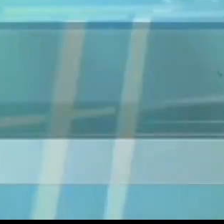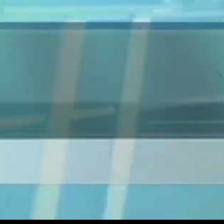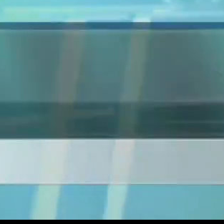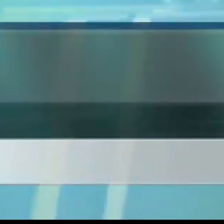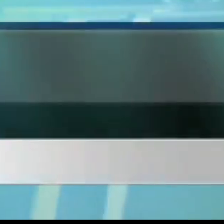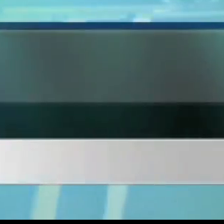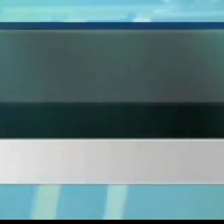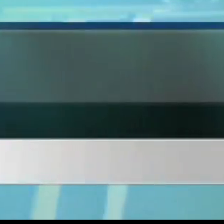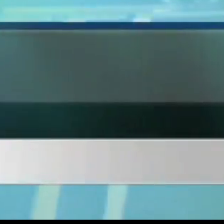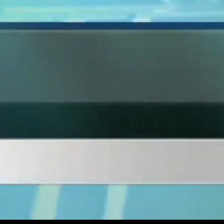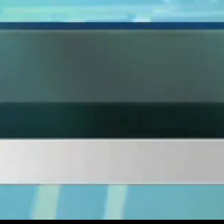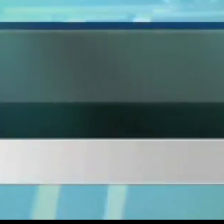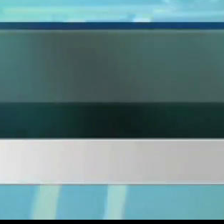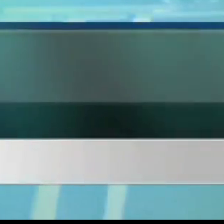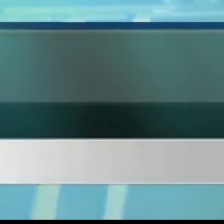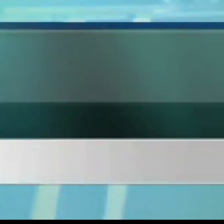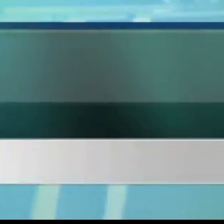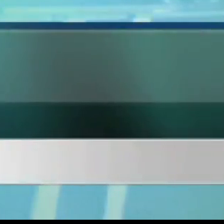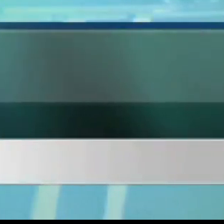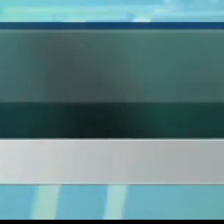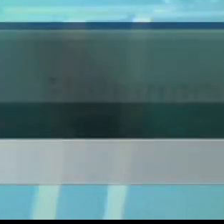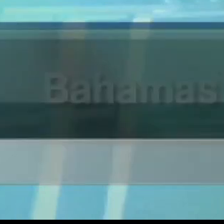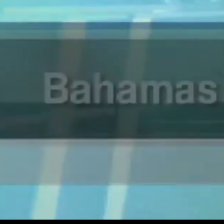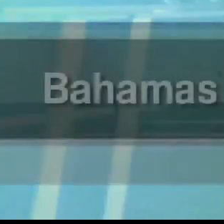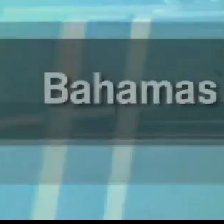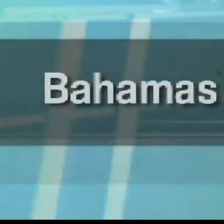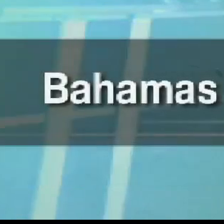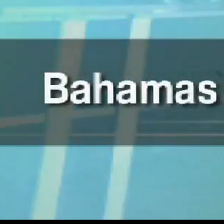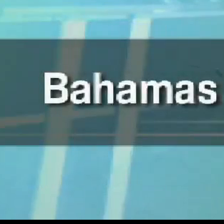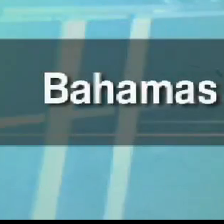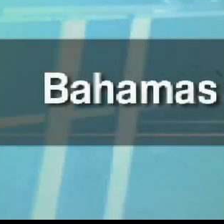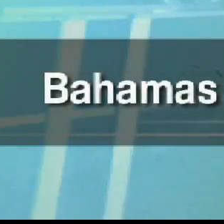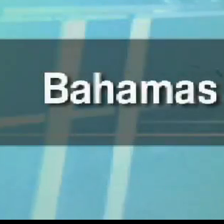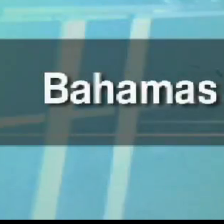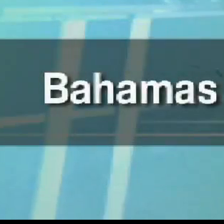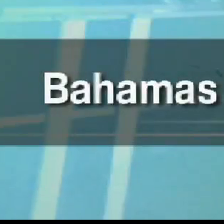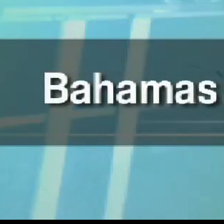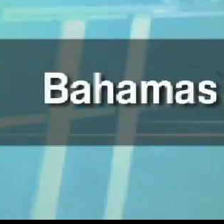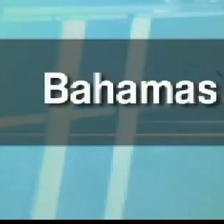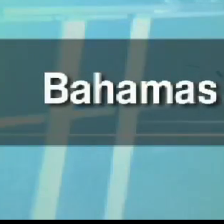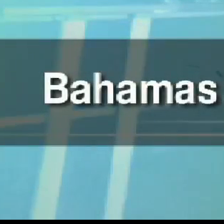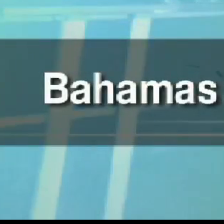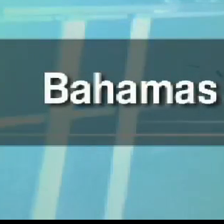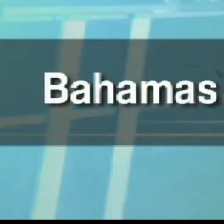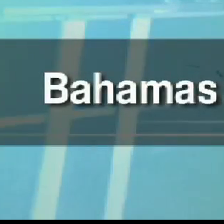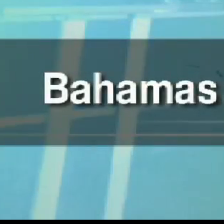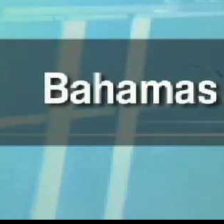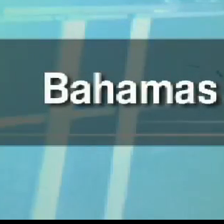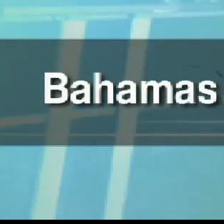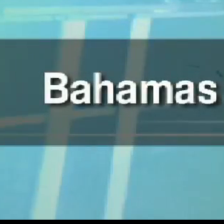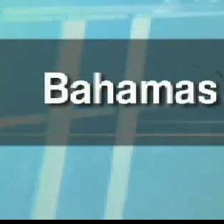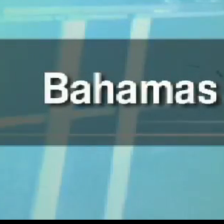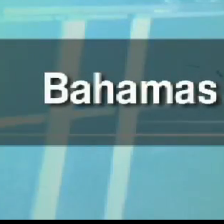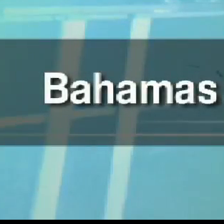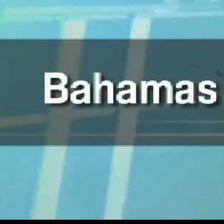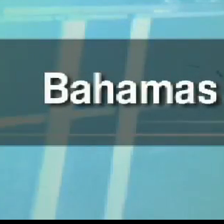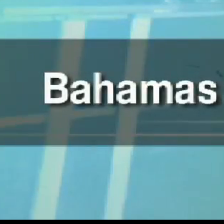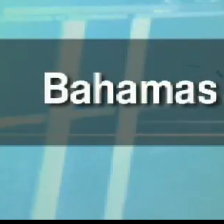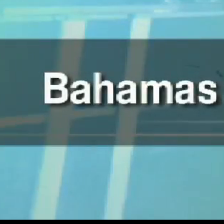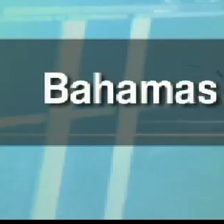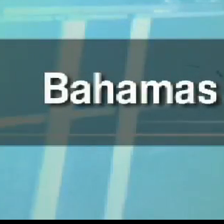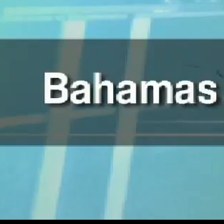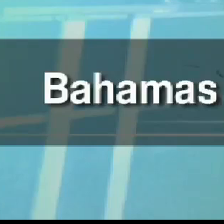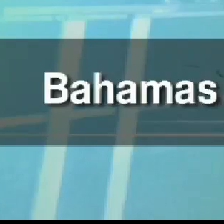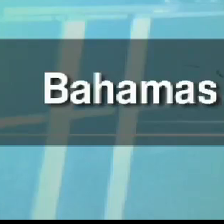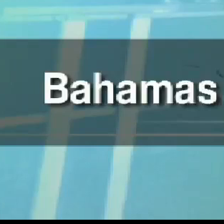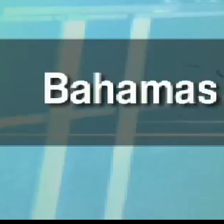This is your Royal Fidelity Business News. I'm Charisma Robinson. The Bahamian government delegation in Dubai, headed by Foreign Affairs Minister Fred Mitchell,